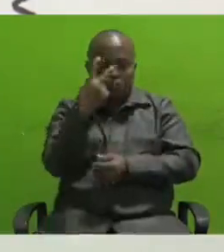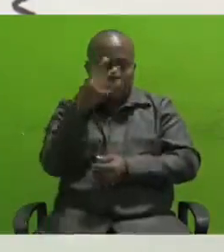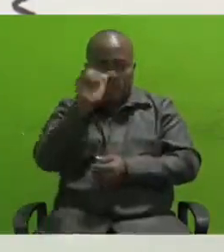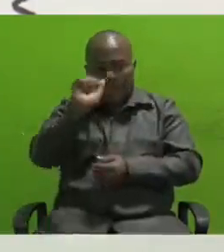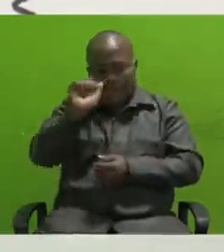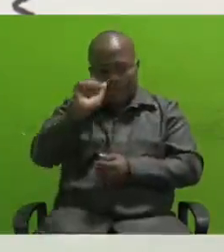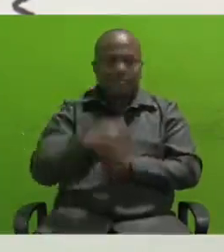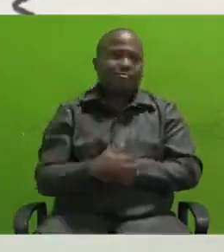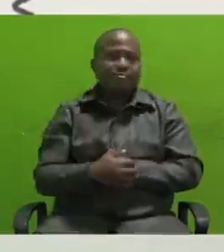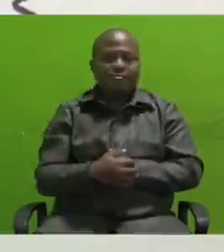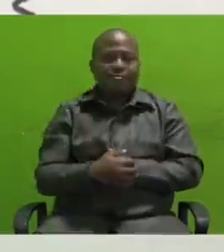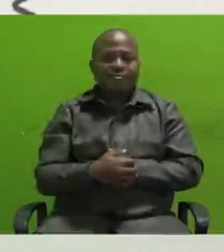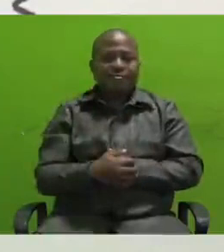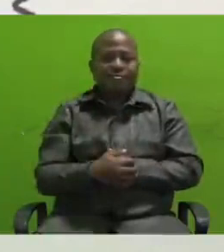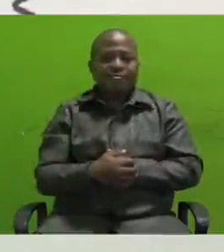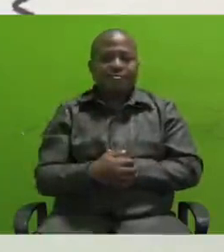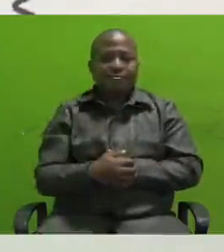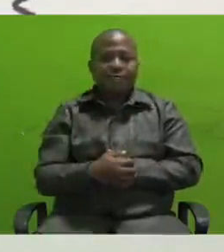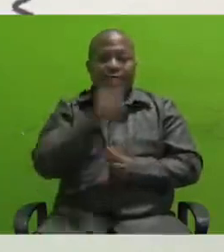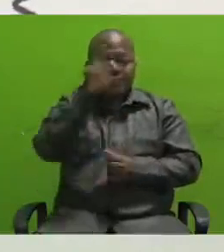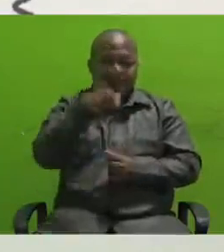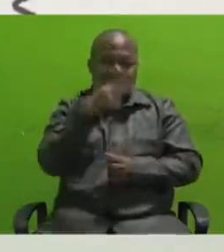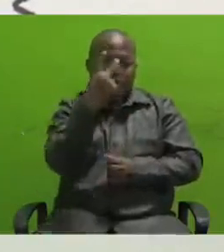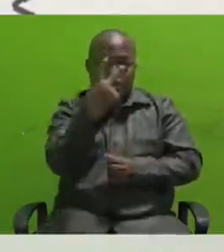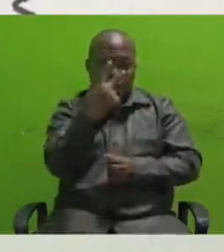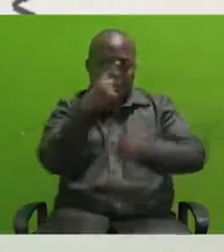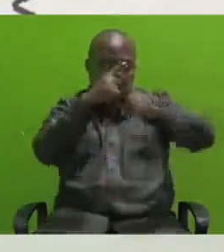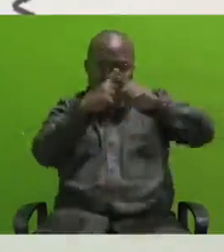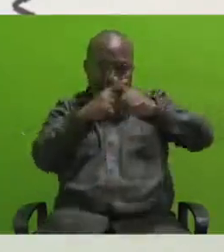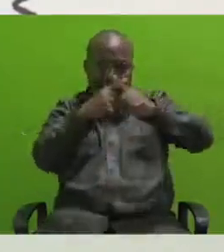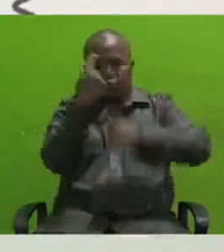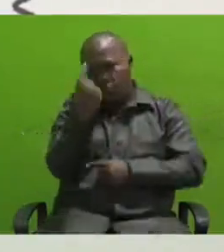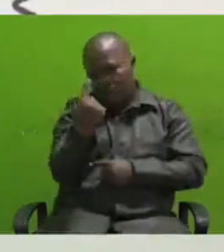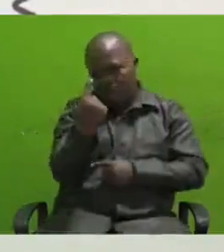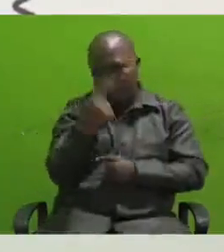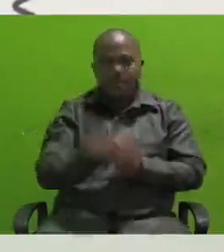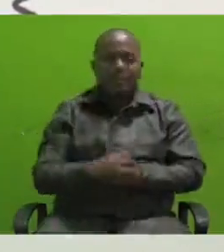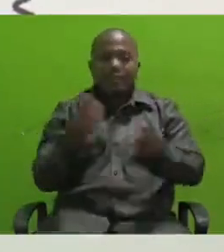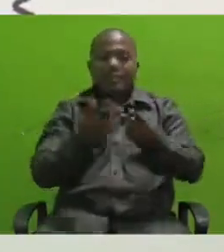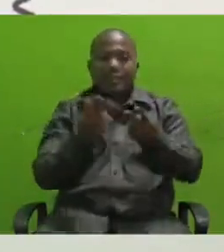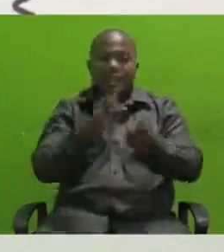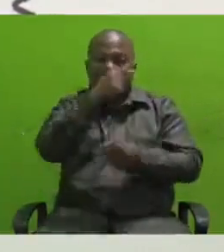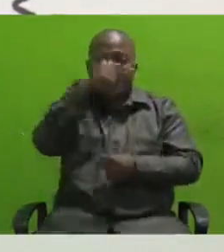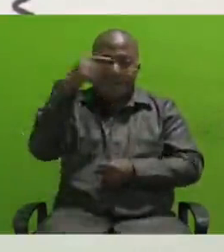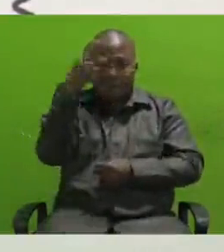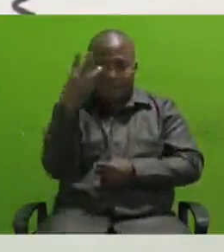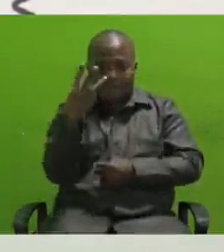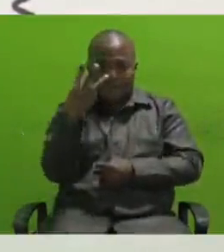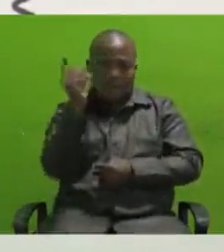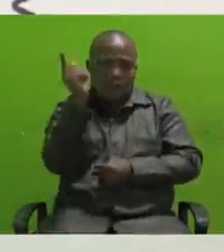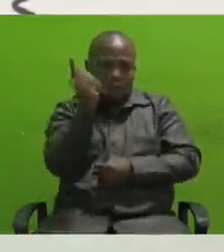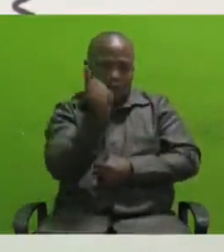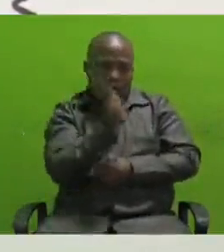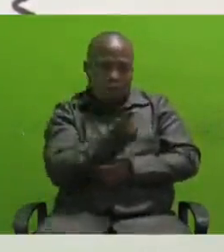2a. Divide by 2 times 1. So almost this is equal to negative 3